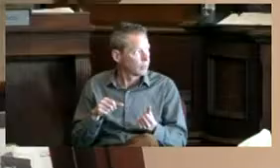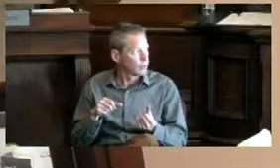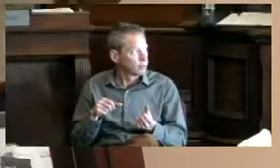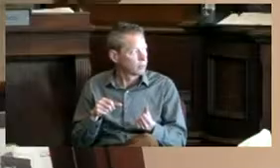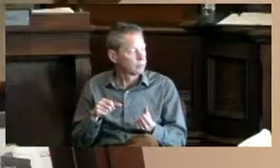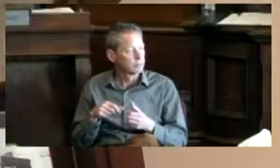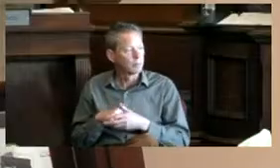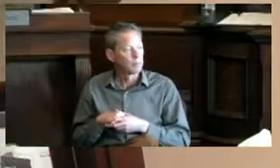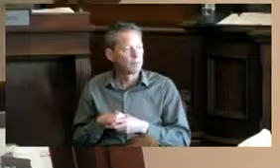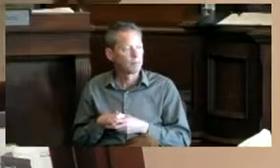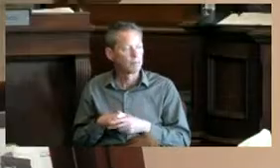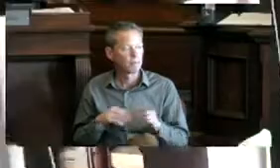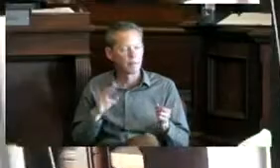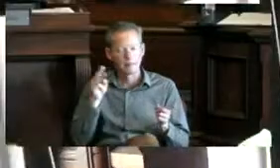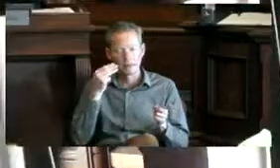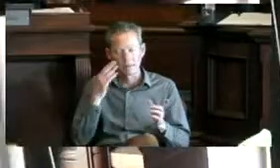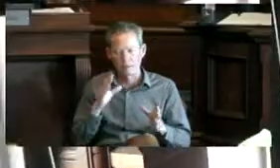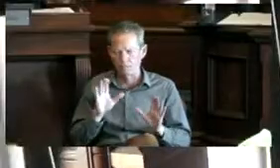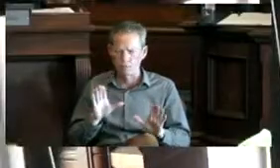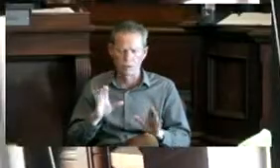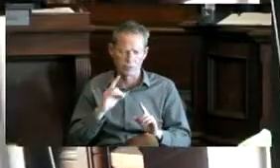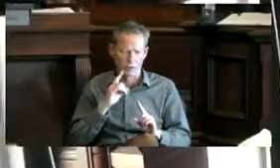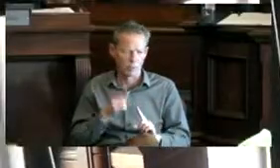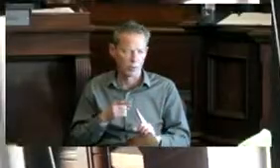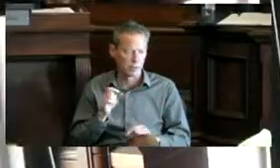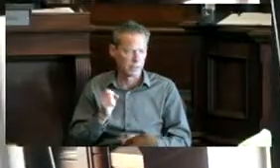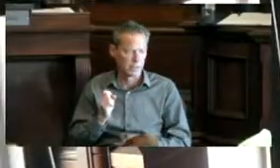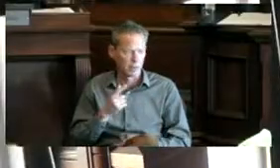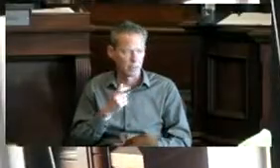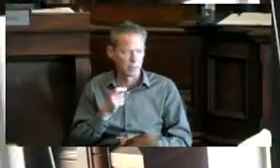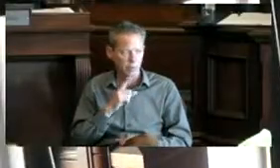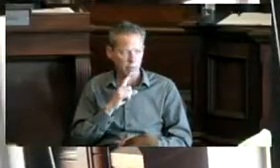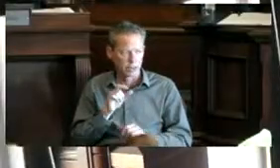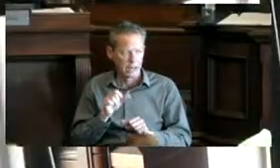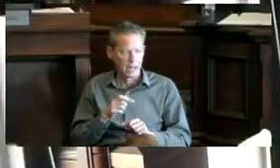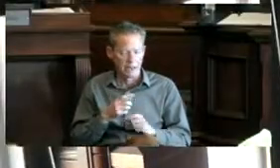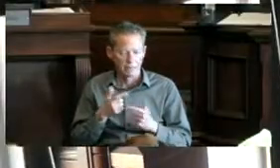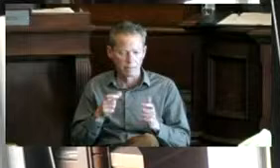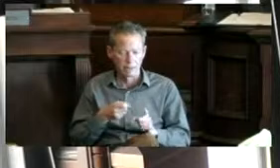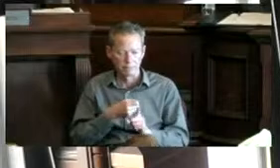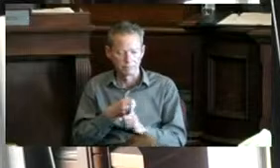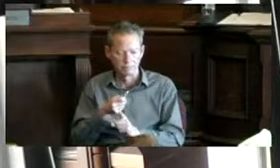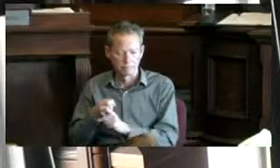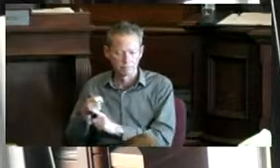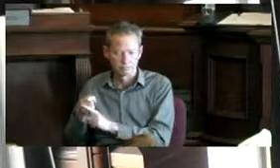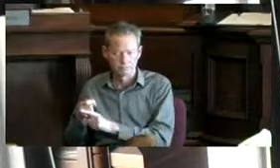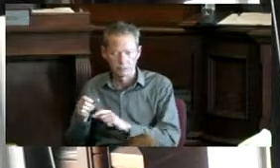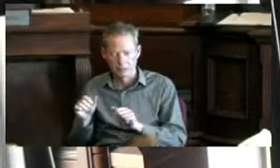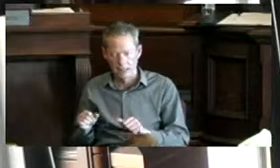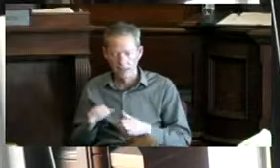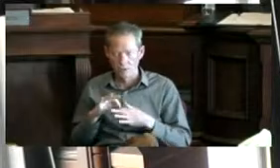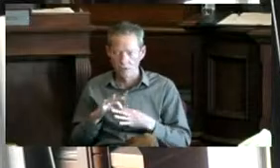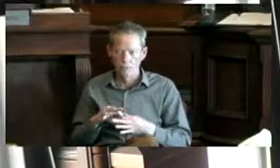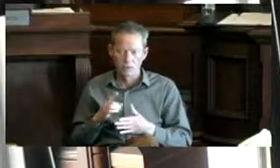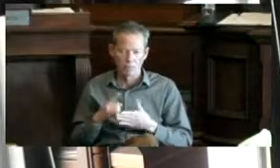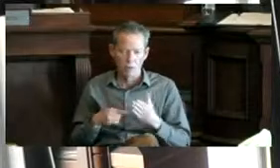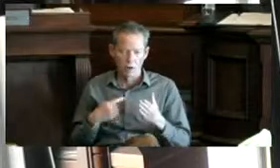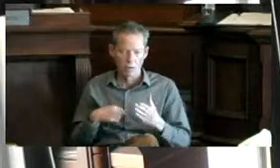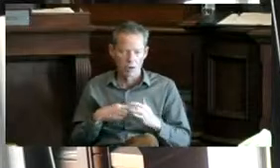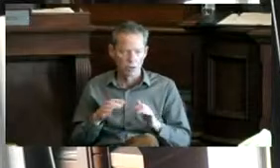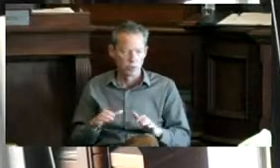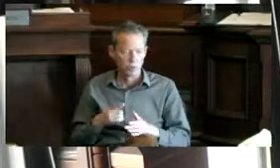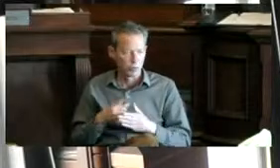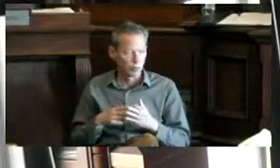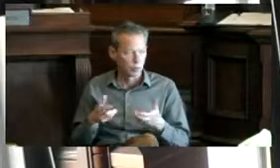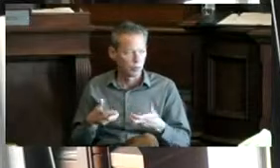well. I think that's a great point, because that's where we really can have the biggest bang for the buck in terms of what we can bring to the table. The